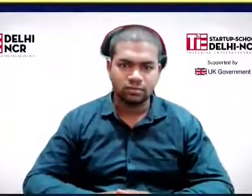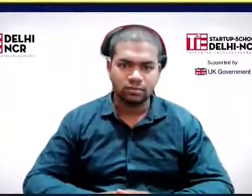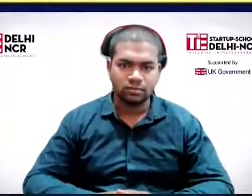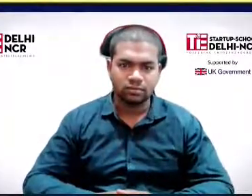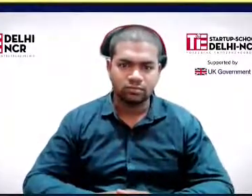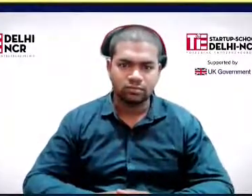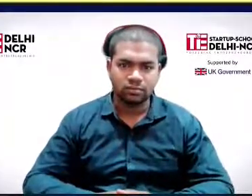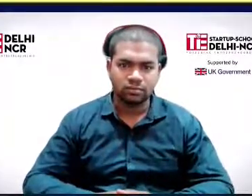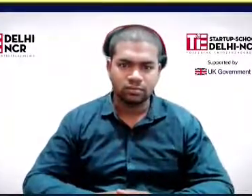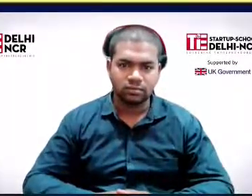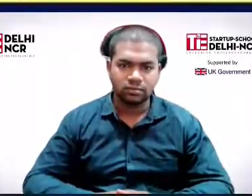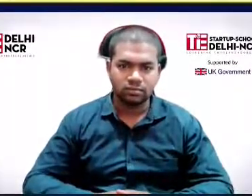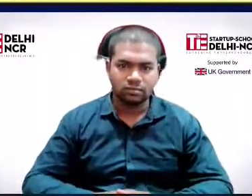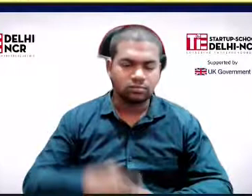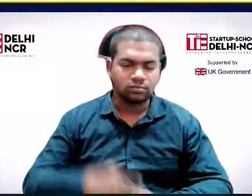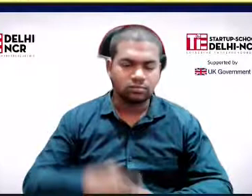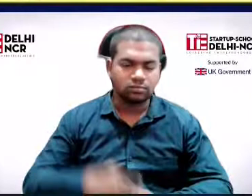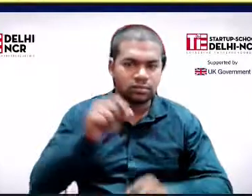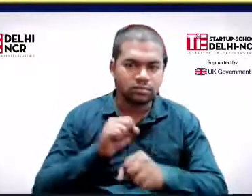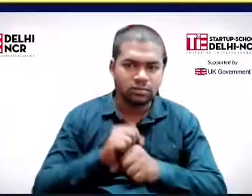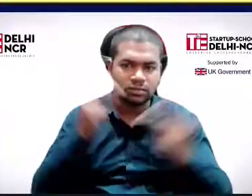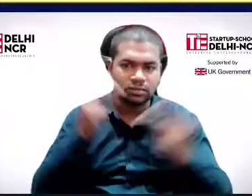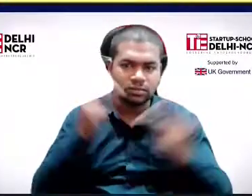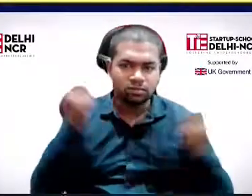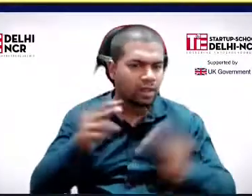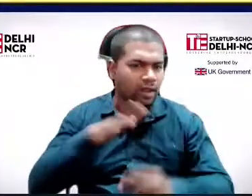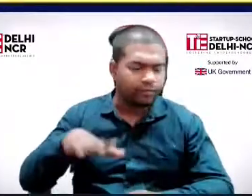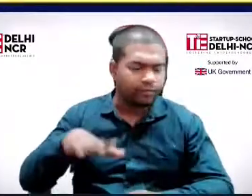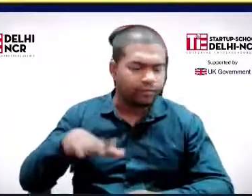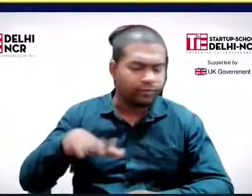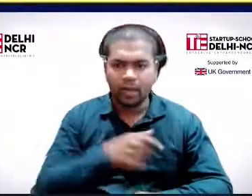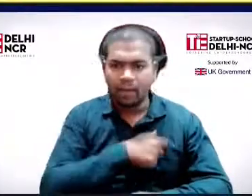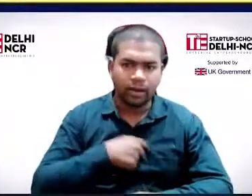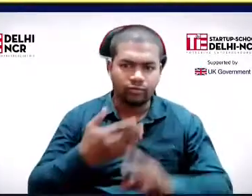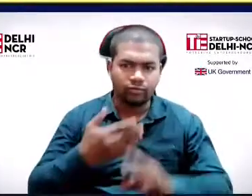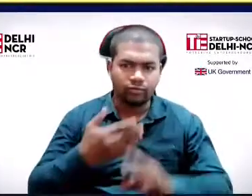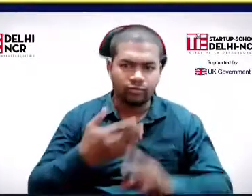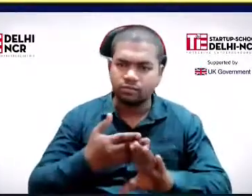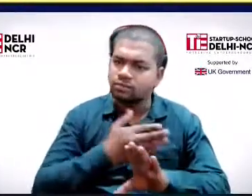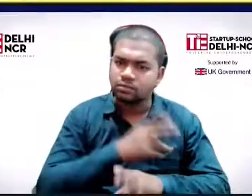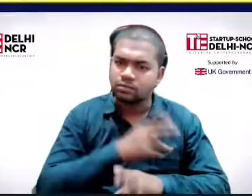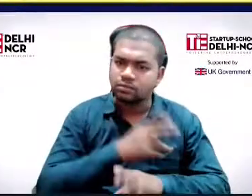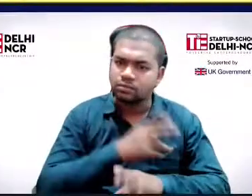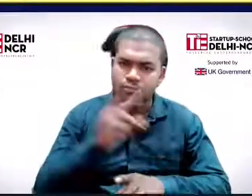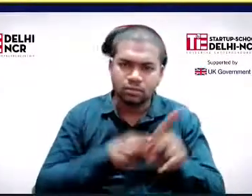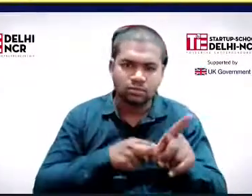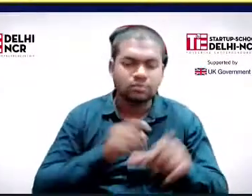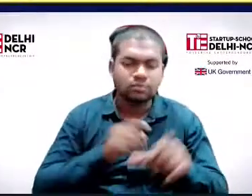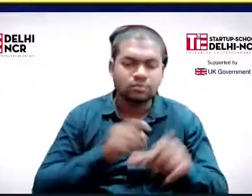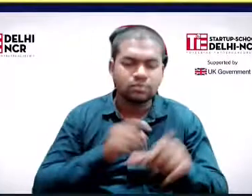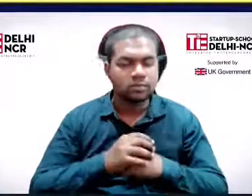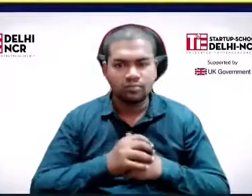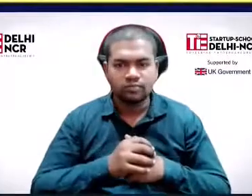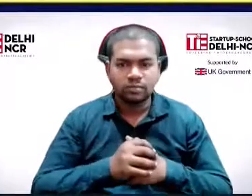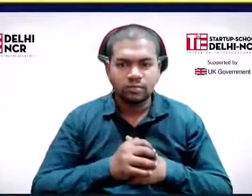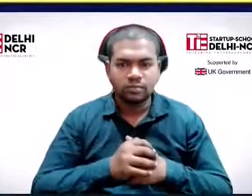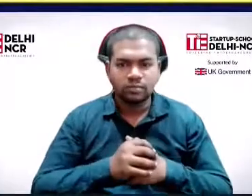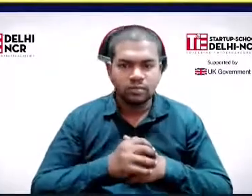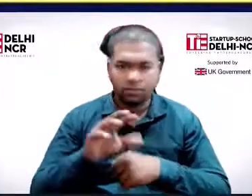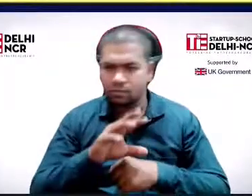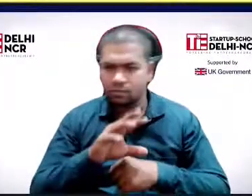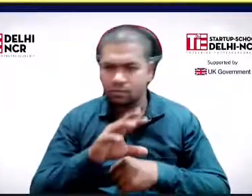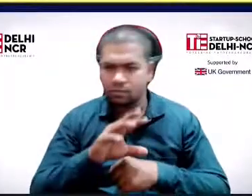I've been working in the design space and the branding space now for the past 20 years,